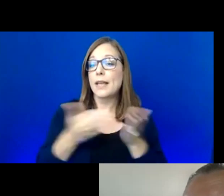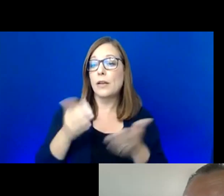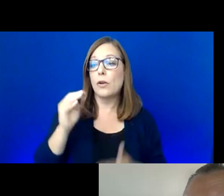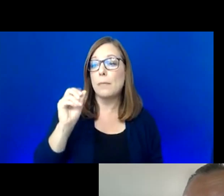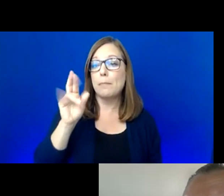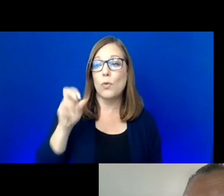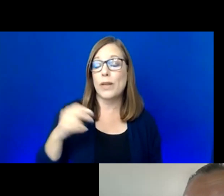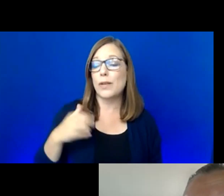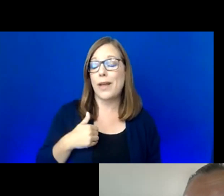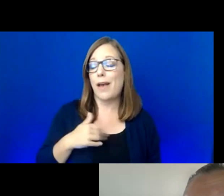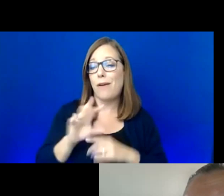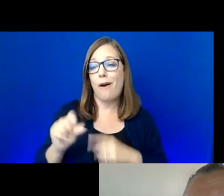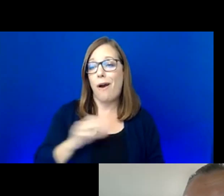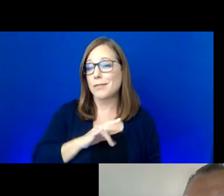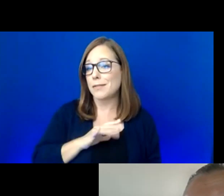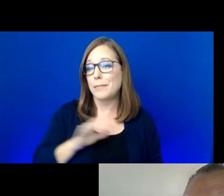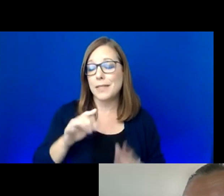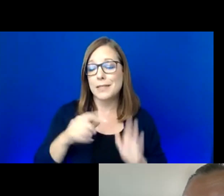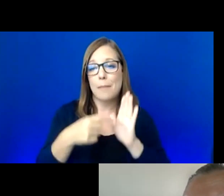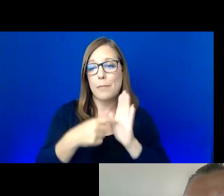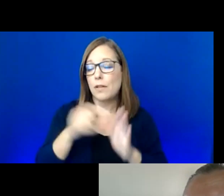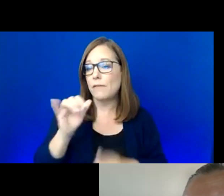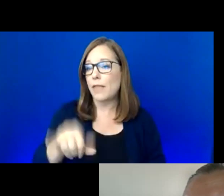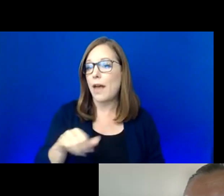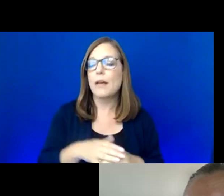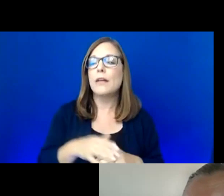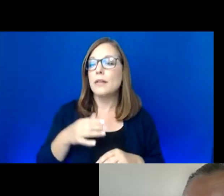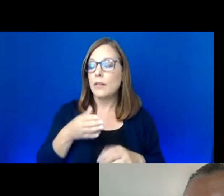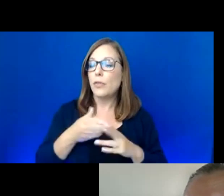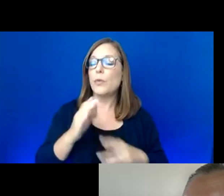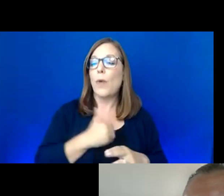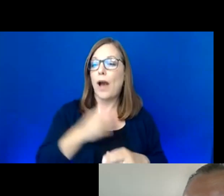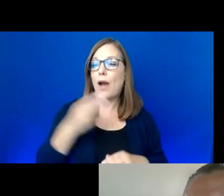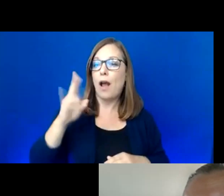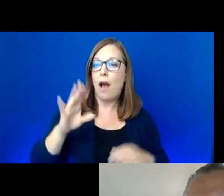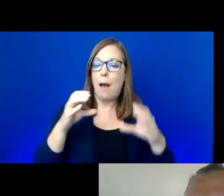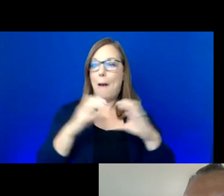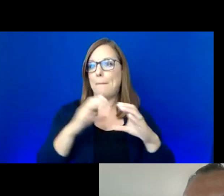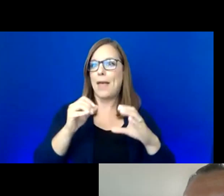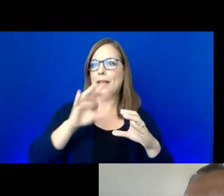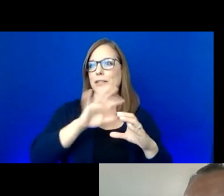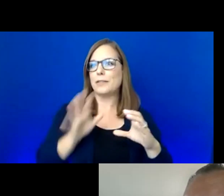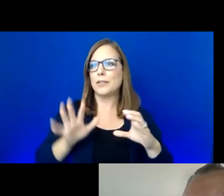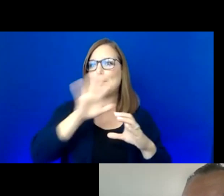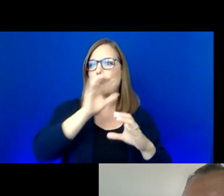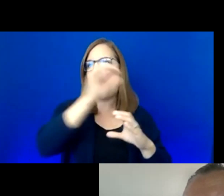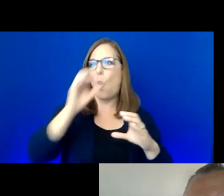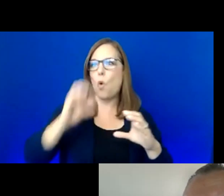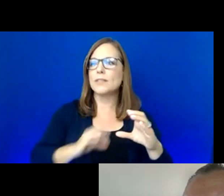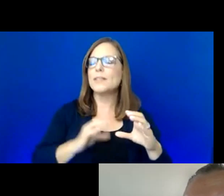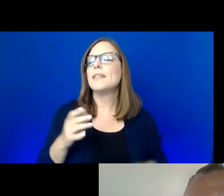awesome example of, through our hub and spoke and through, again, Vivalon,